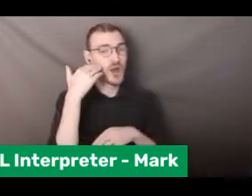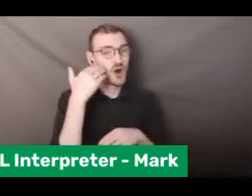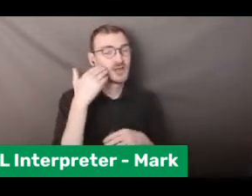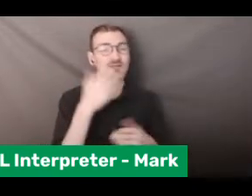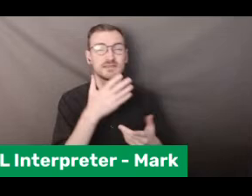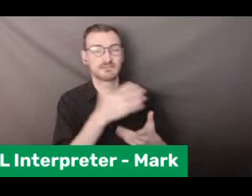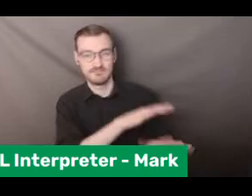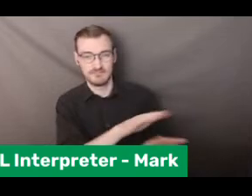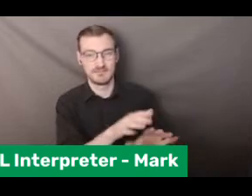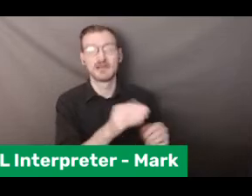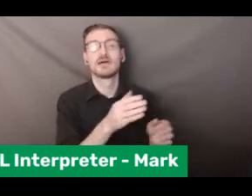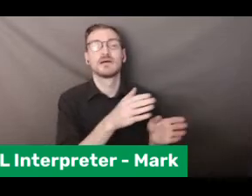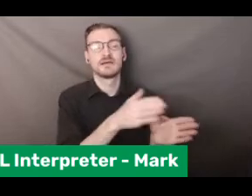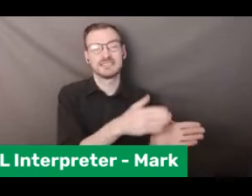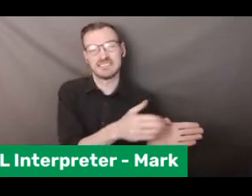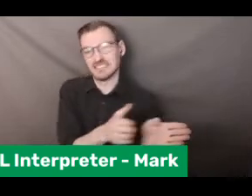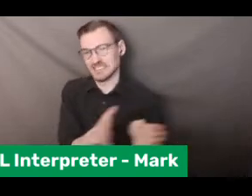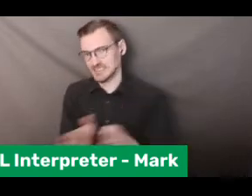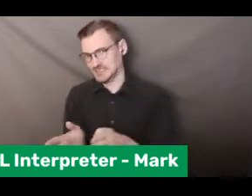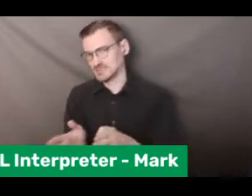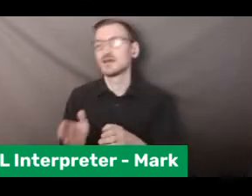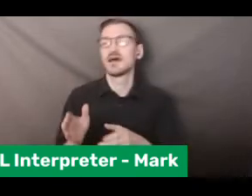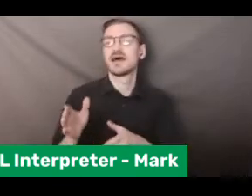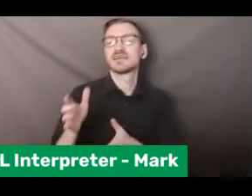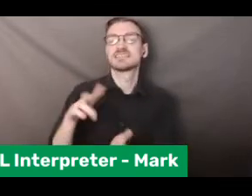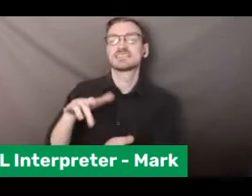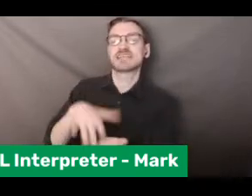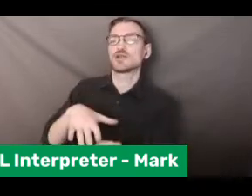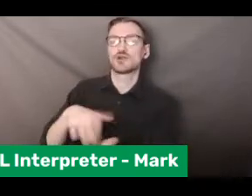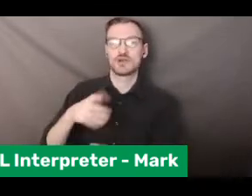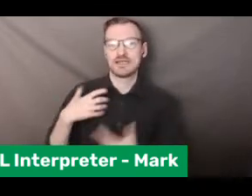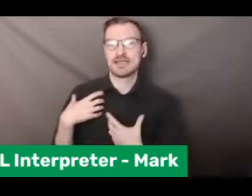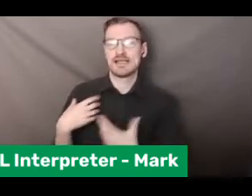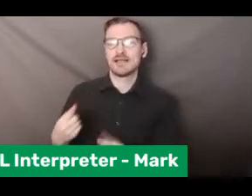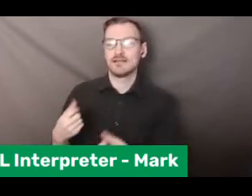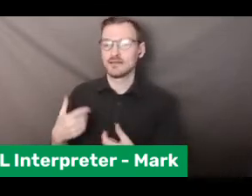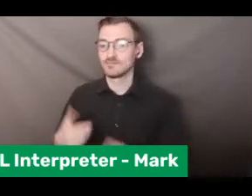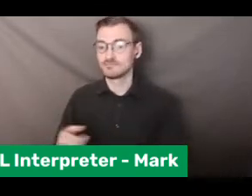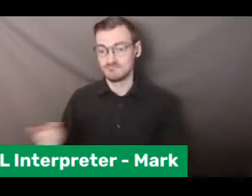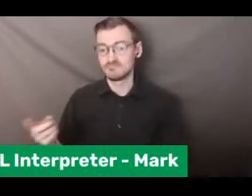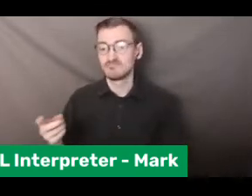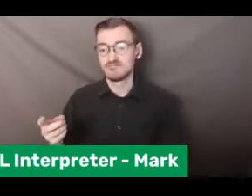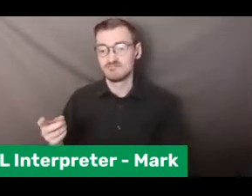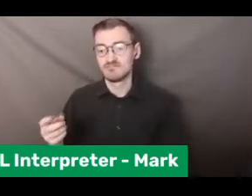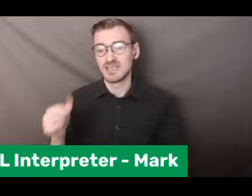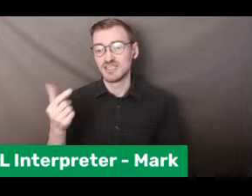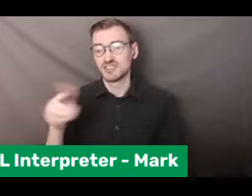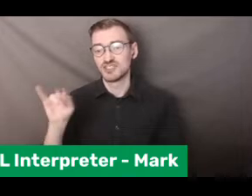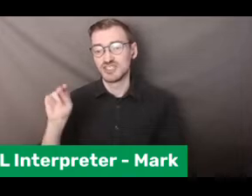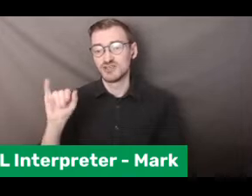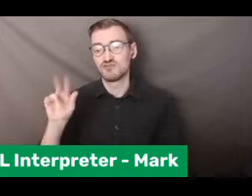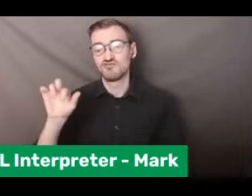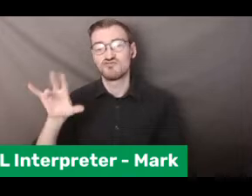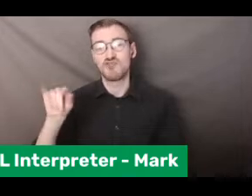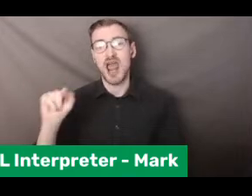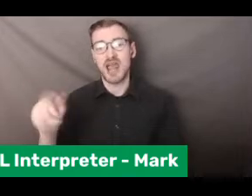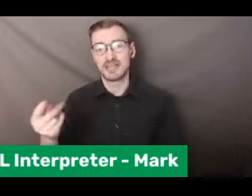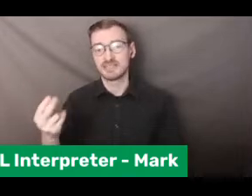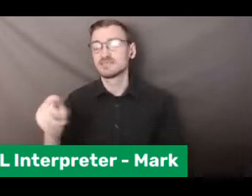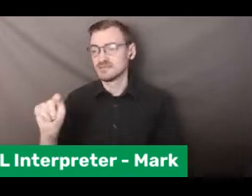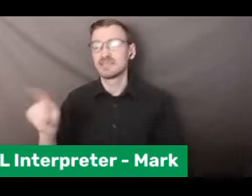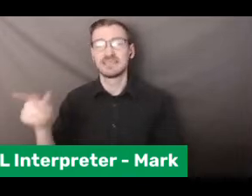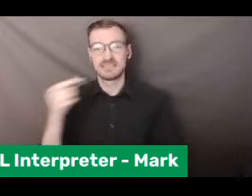centering healing. Ginwright says, is a political endeavor. It is structural at its